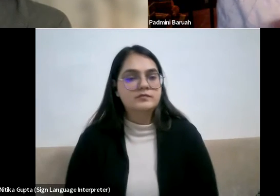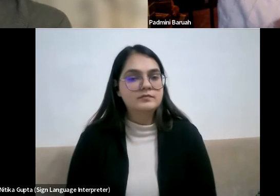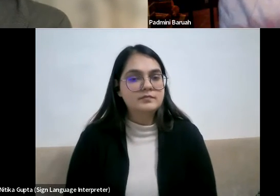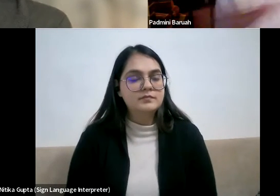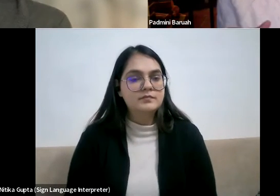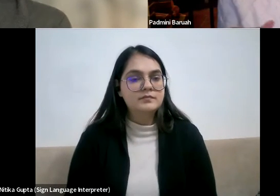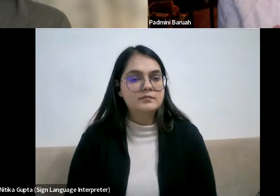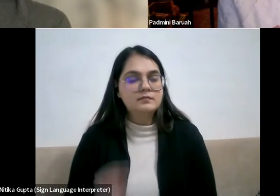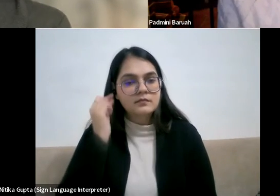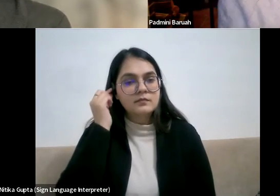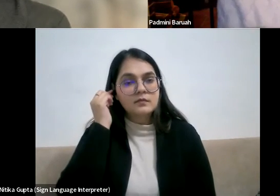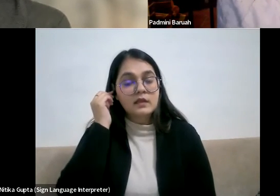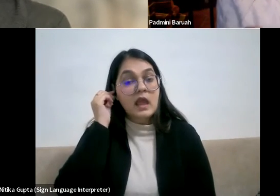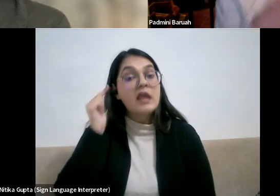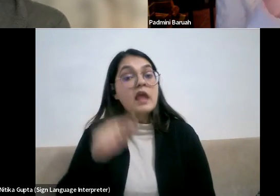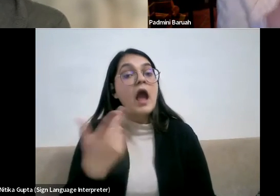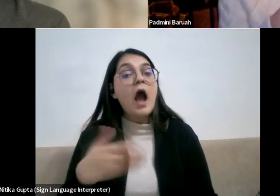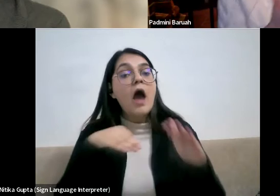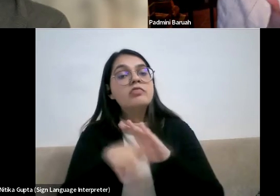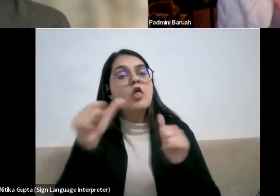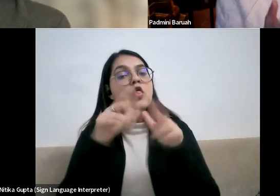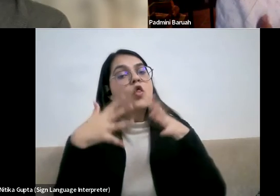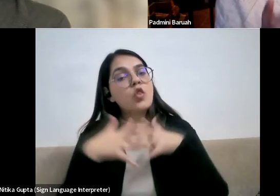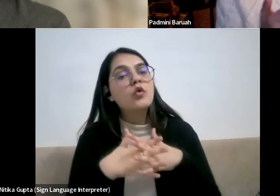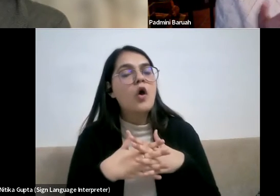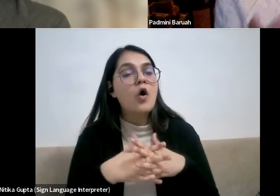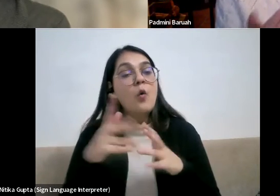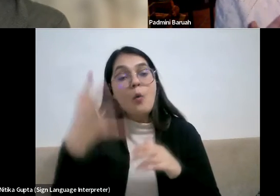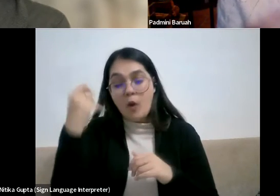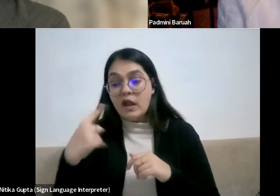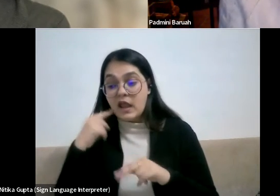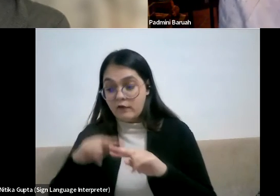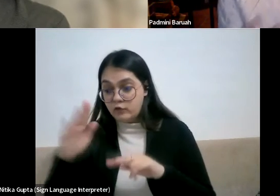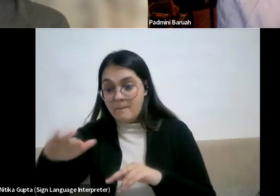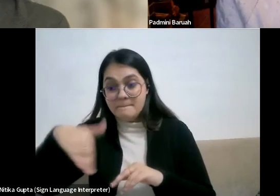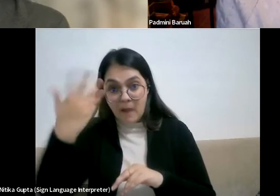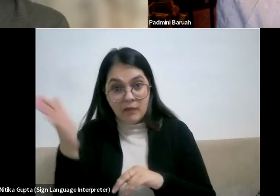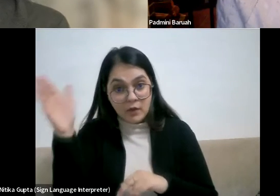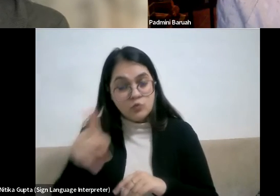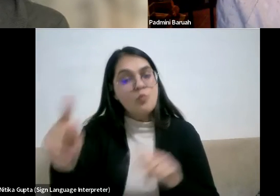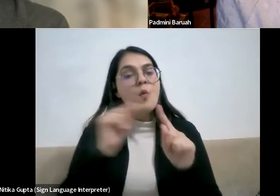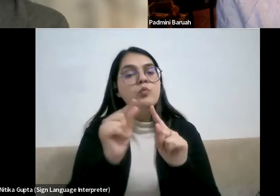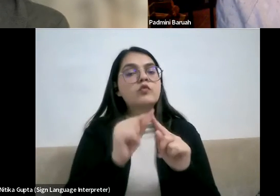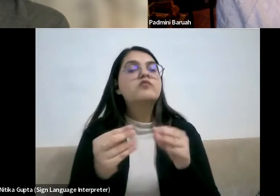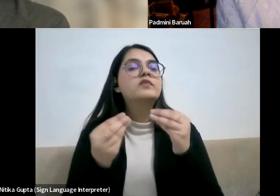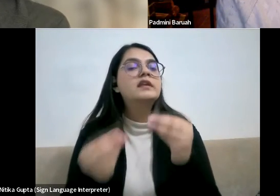the law as it stands, or has to prove their citizenship.